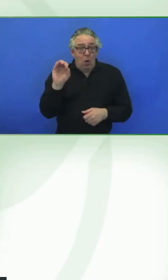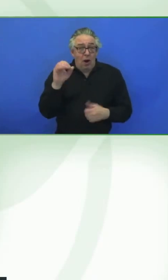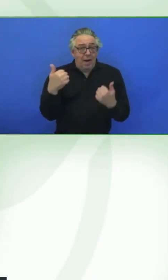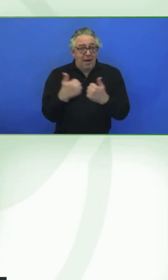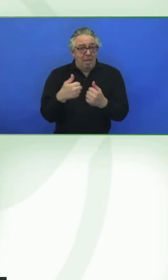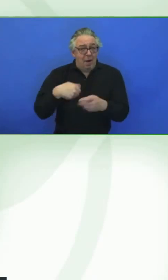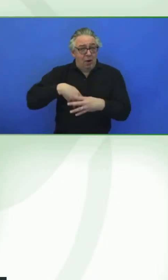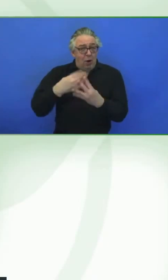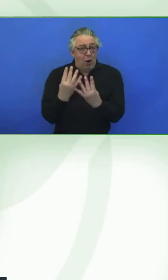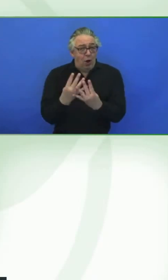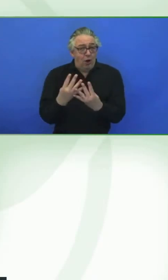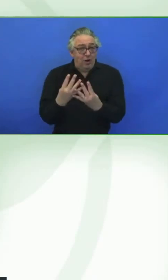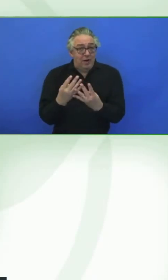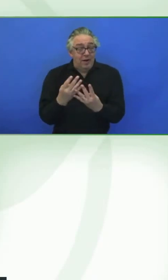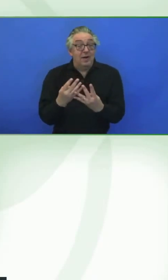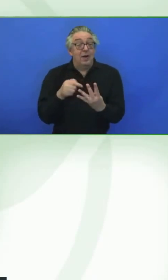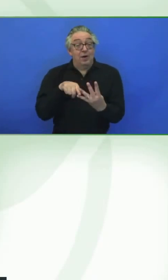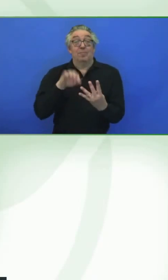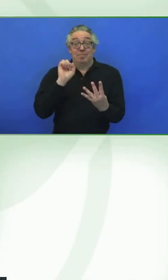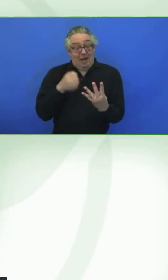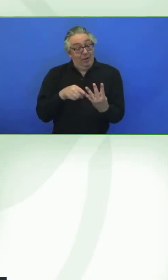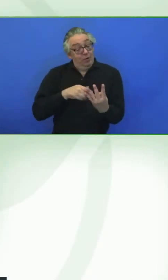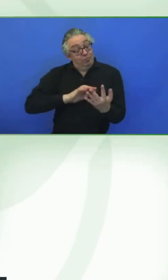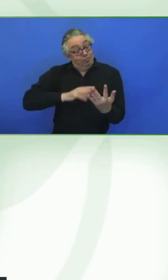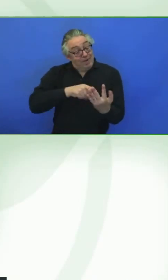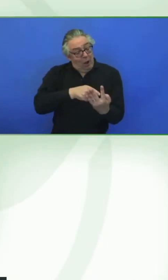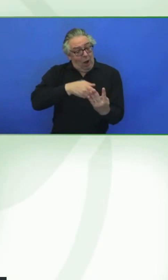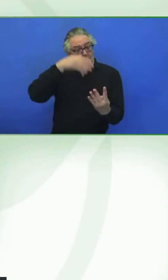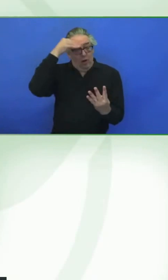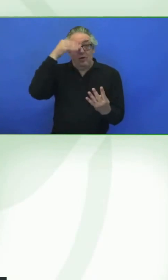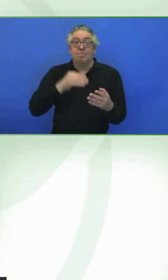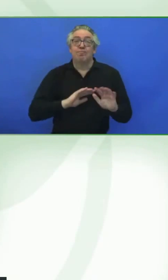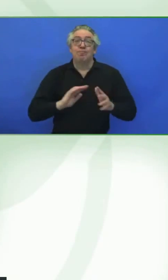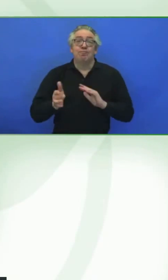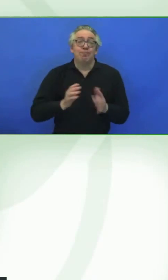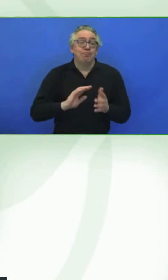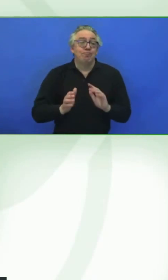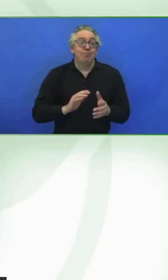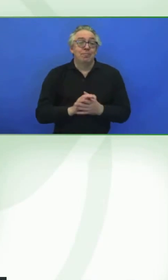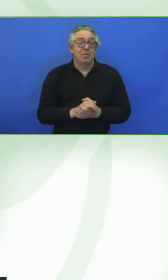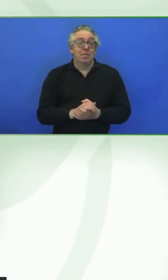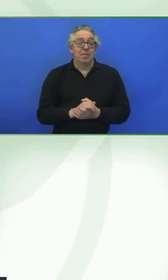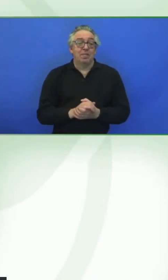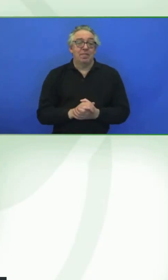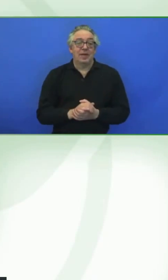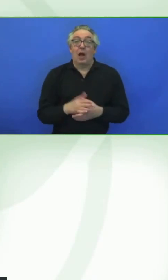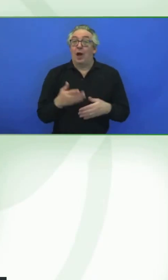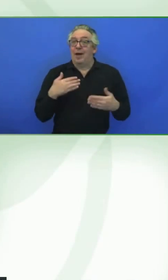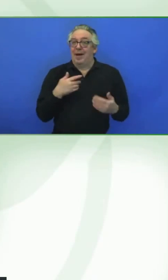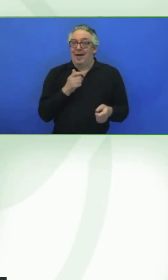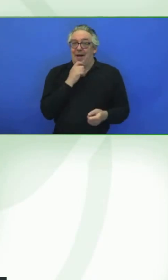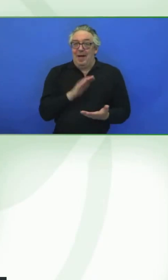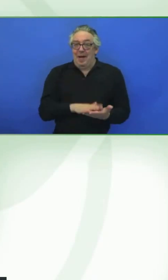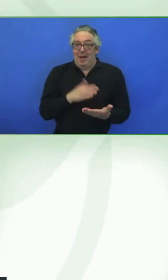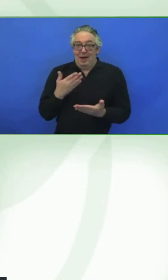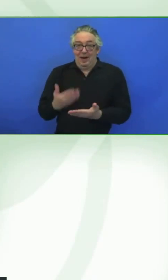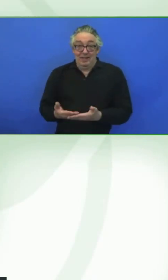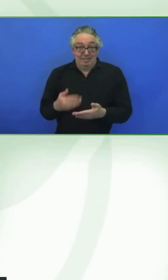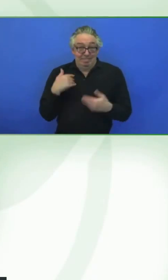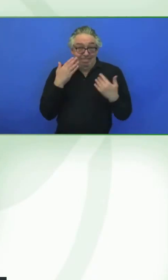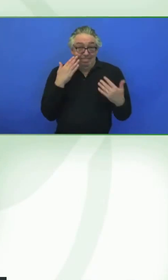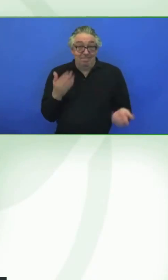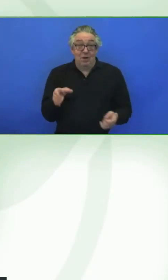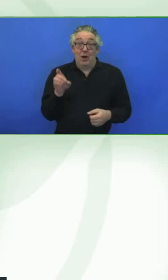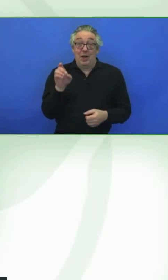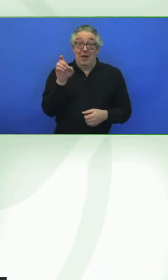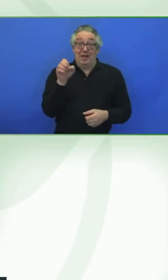sign language, and you can give I don't know the English word, défi to the others by using